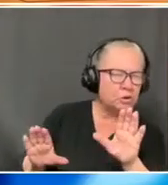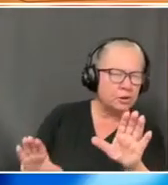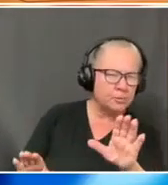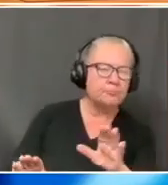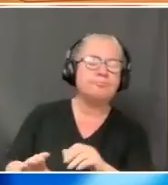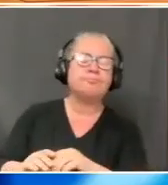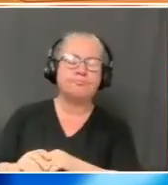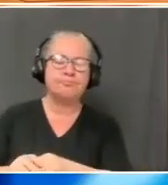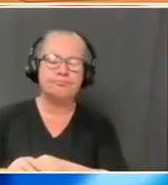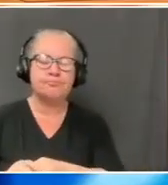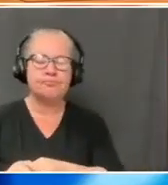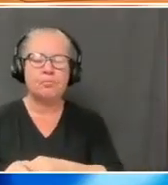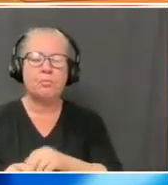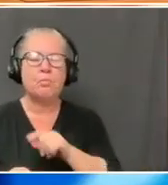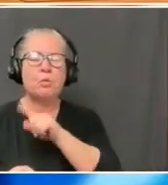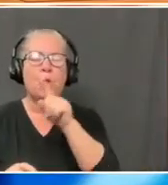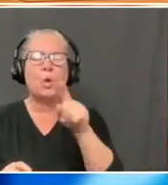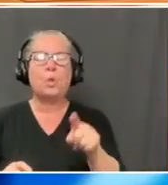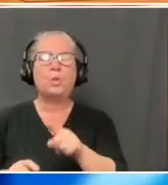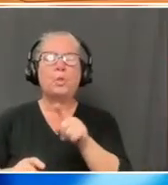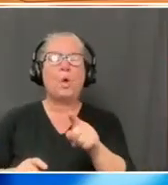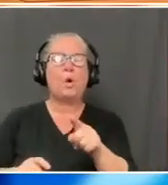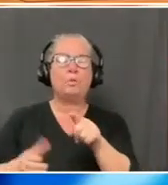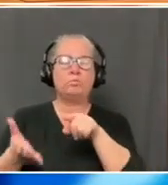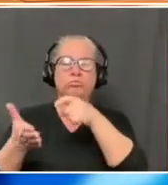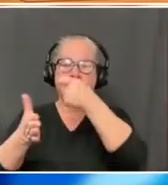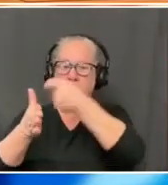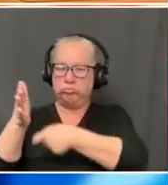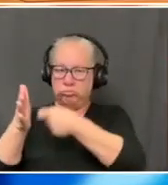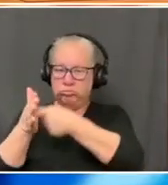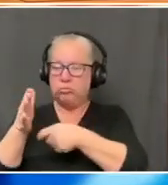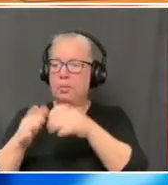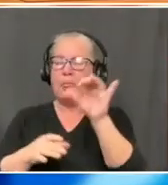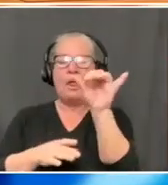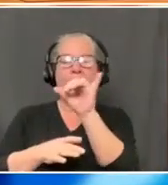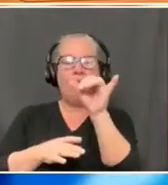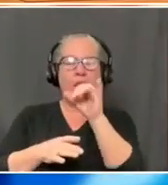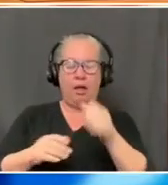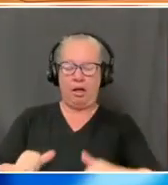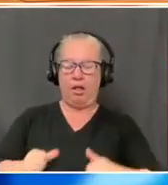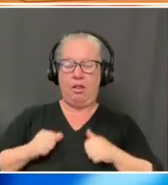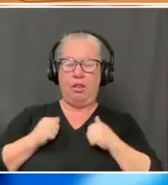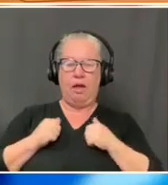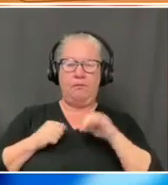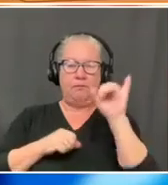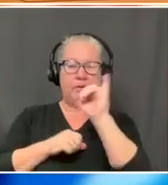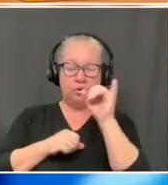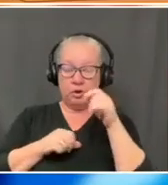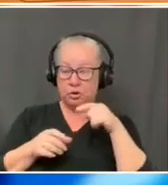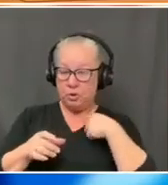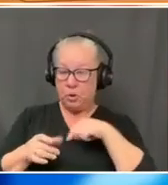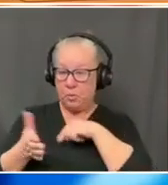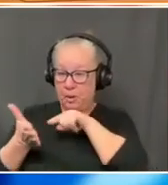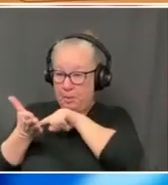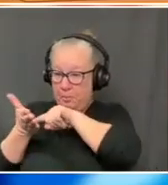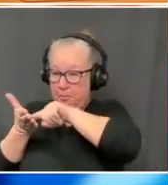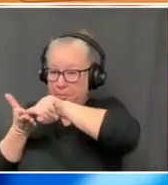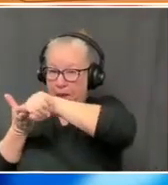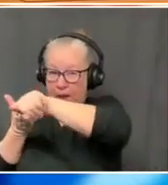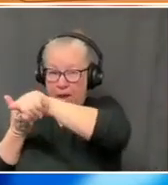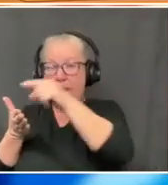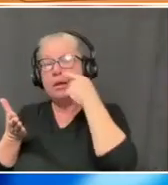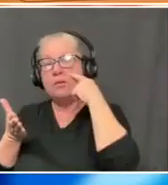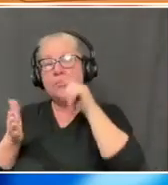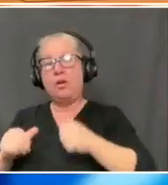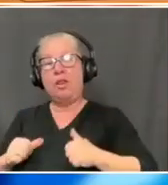these premiums, I mean, kind of like life insurance, right? You pay into certain life insurance where at some point in time you may be able